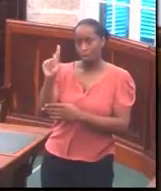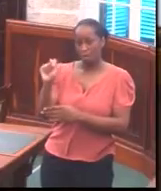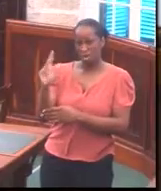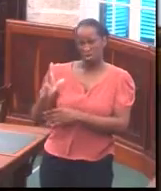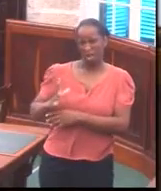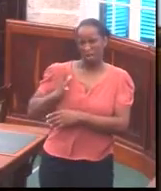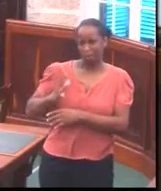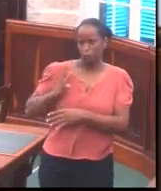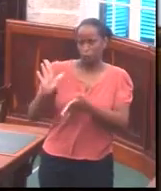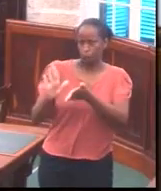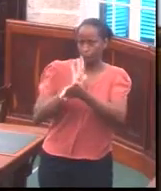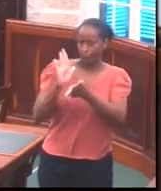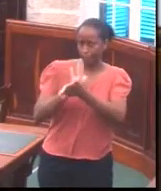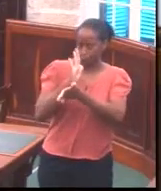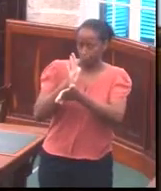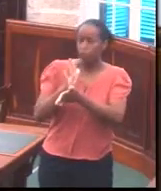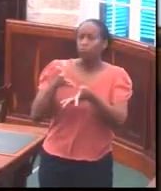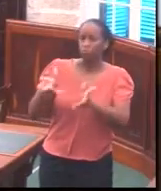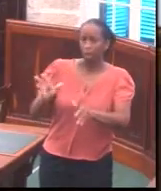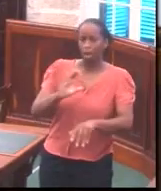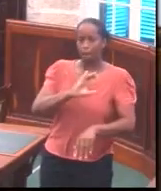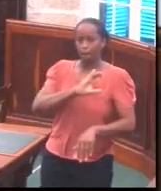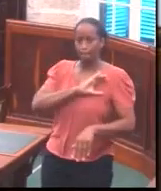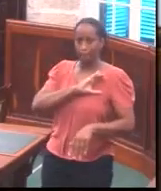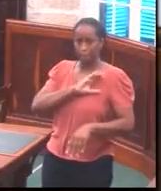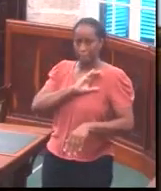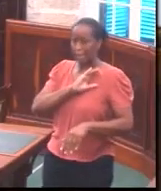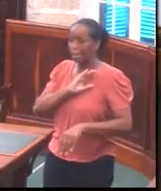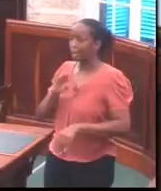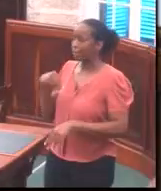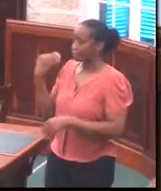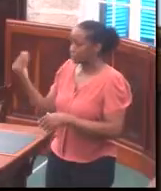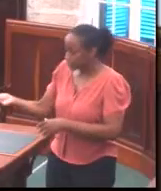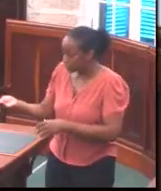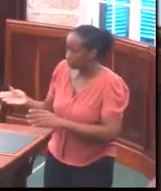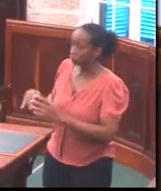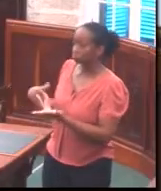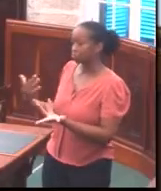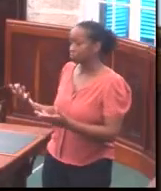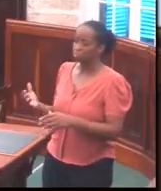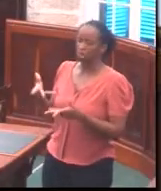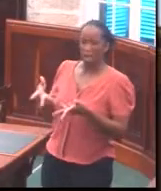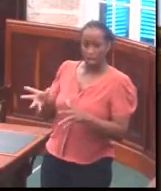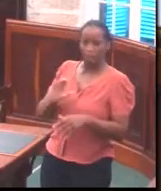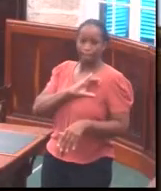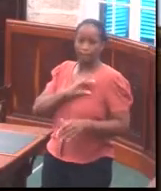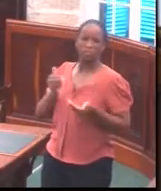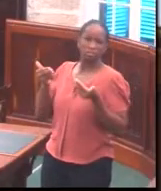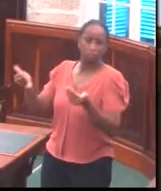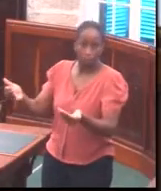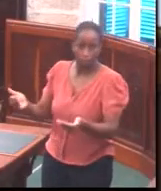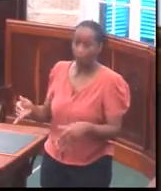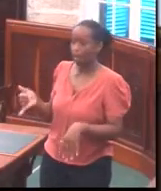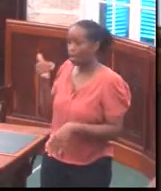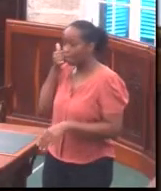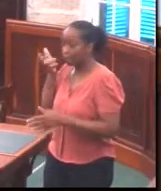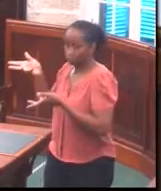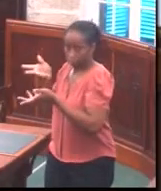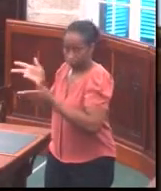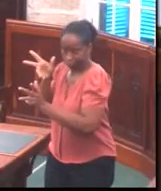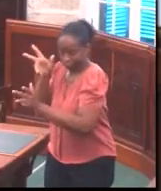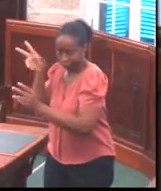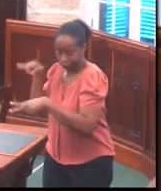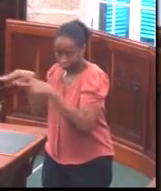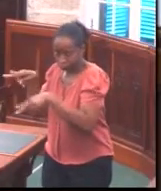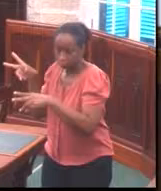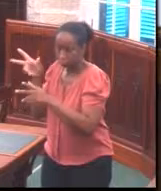What has not been removed, Your Honor, is the original C, D, E, F, and G, as the